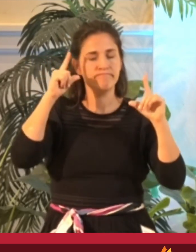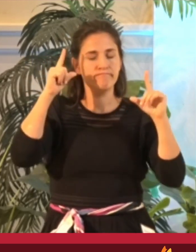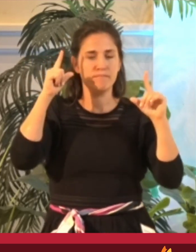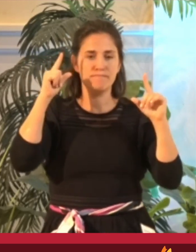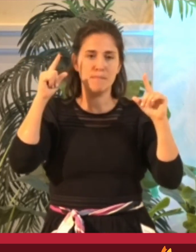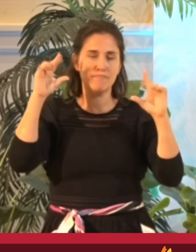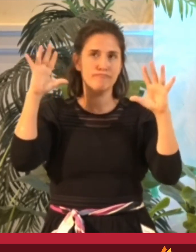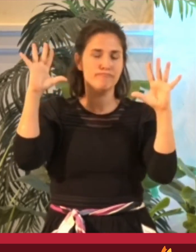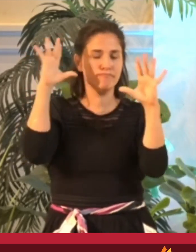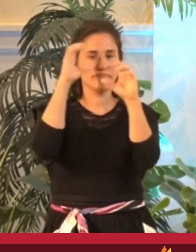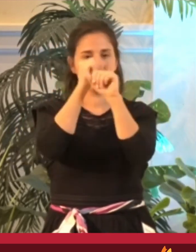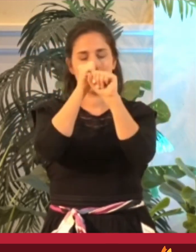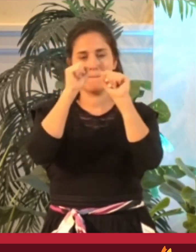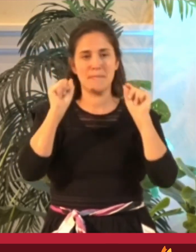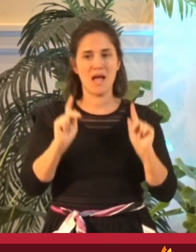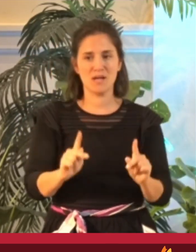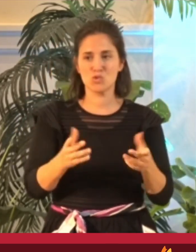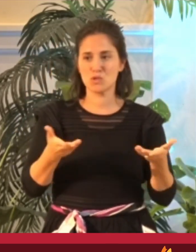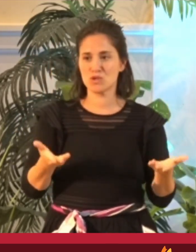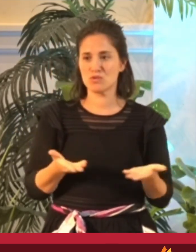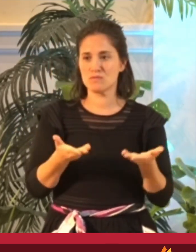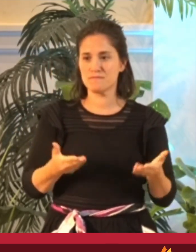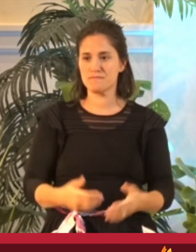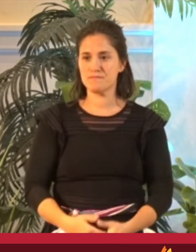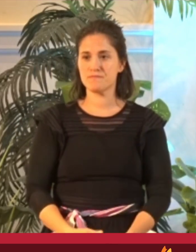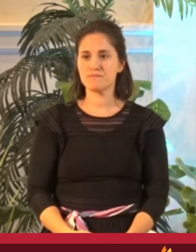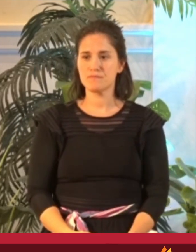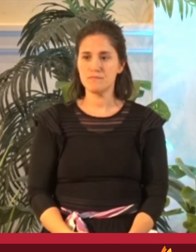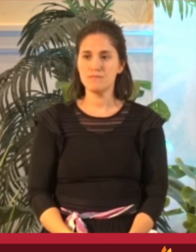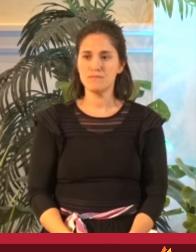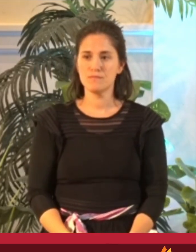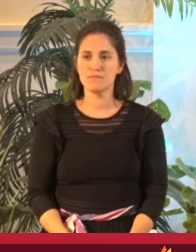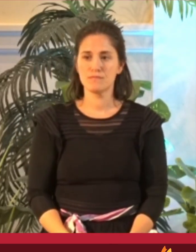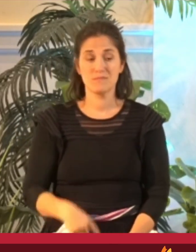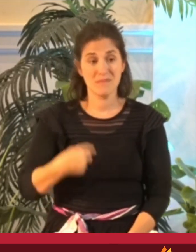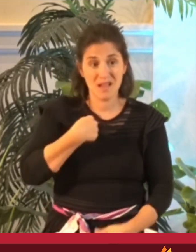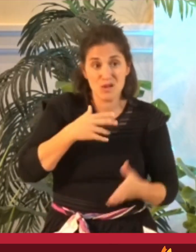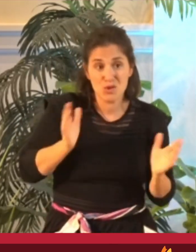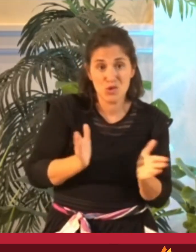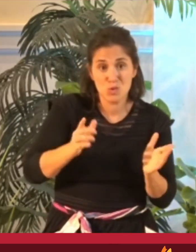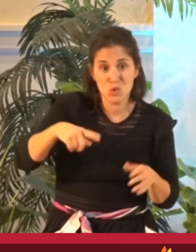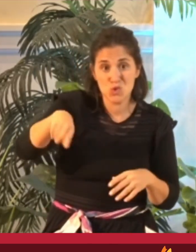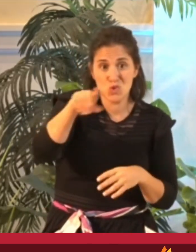As you carry with you, I want to encourage you to carry with you this